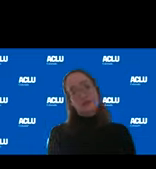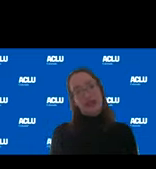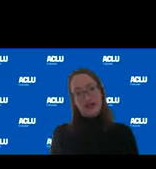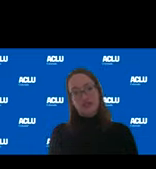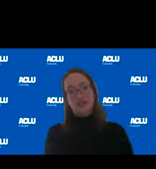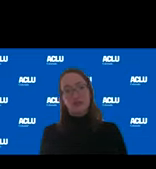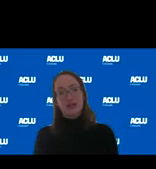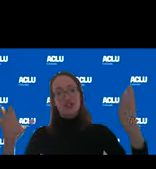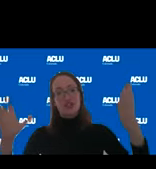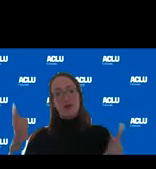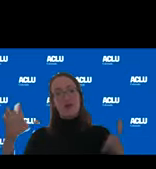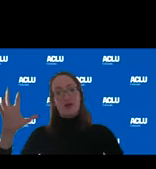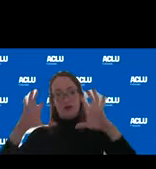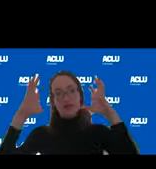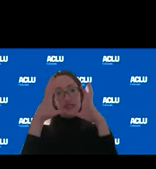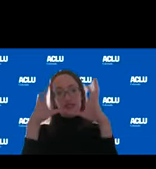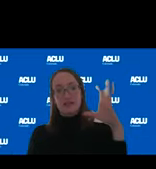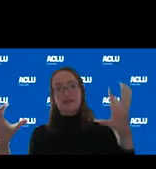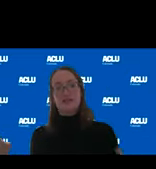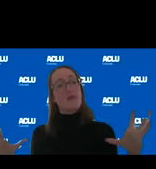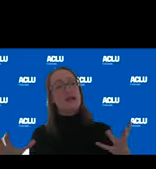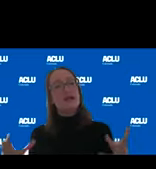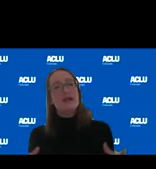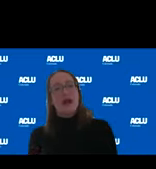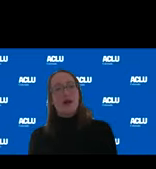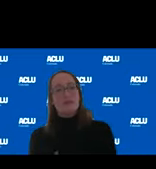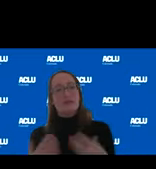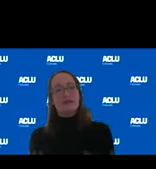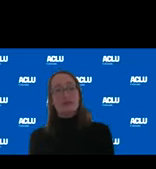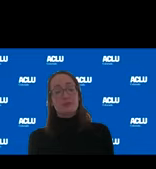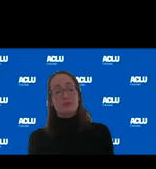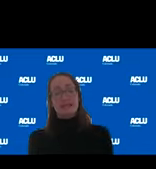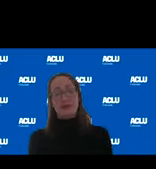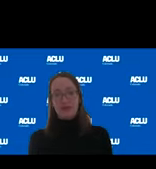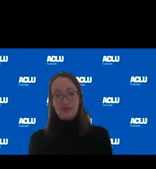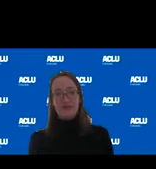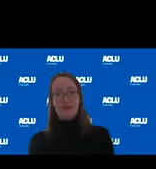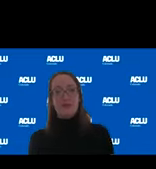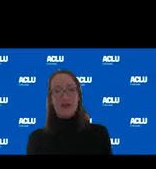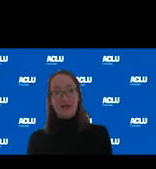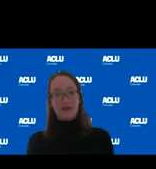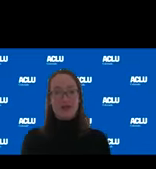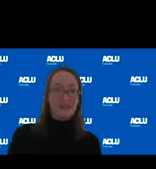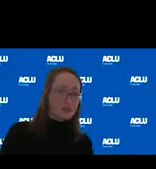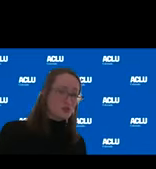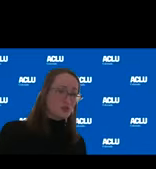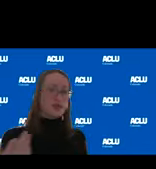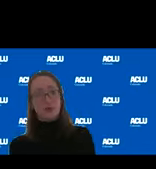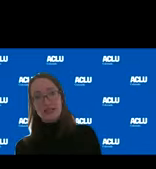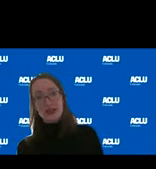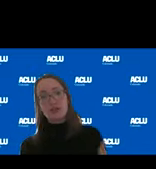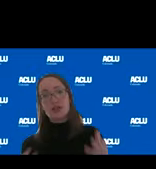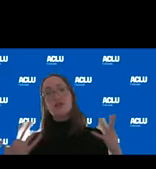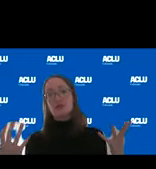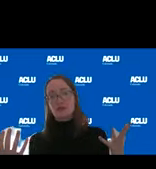advocacy actions, which I've jammed them all into a slide because there's a lot of ways for people to get involved. And a reminder that it is 2020,